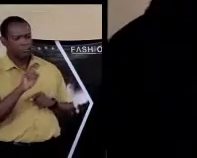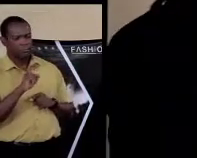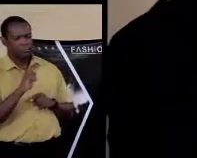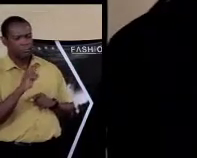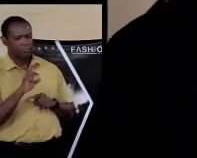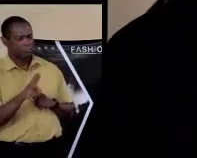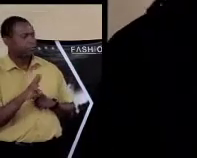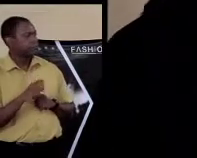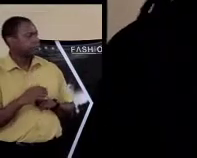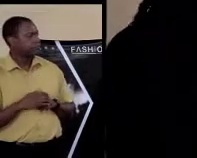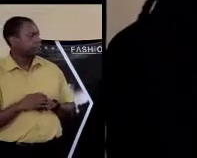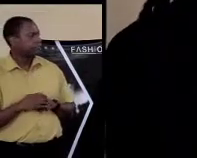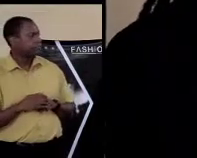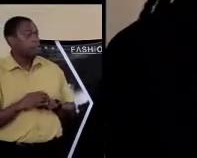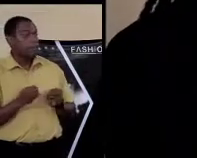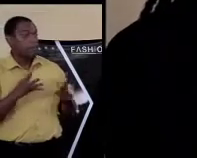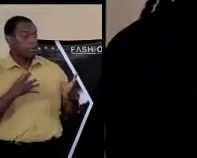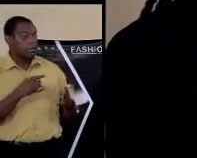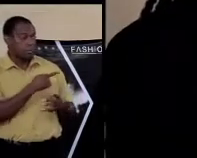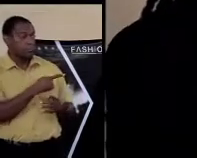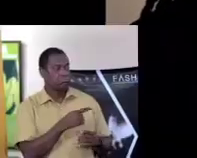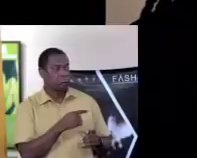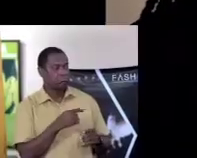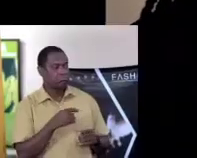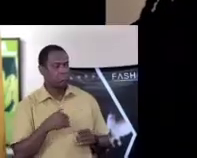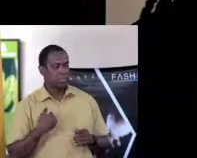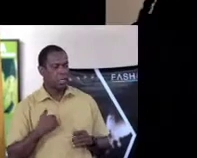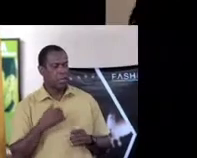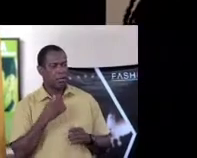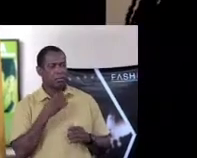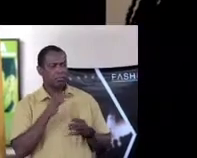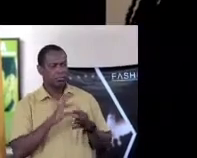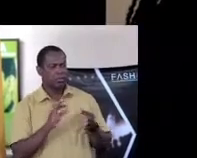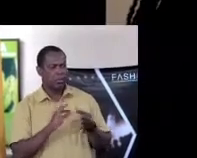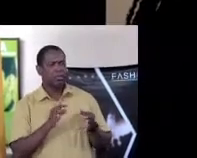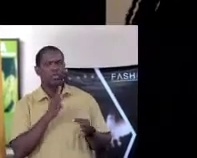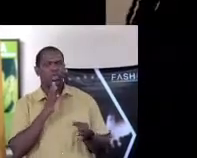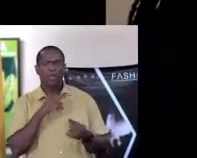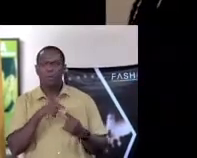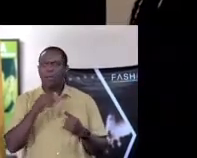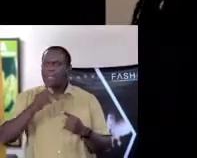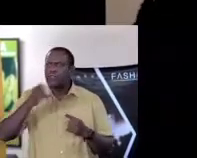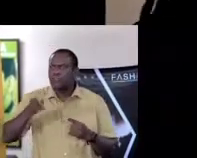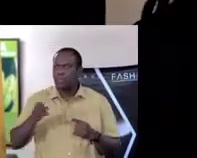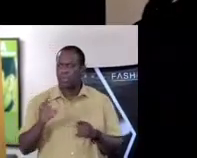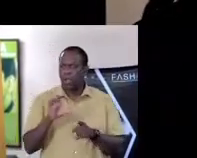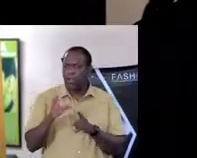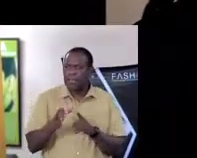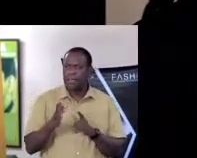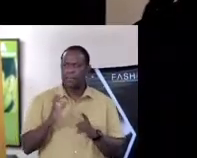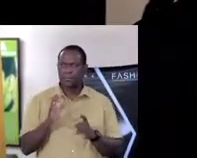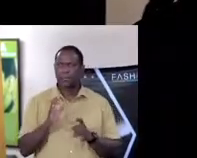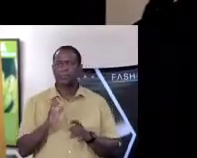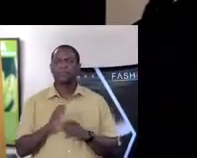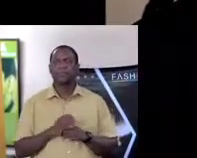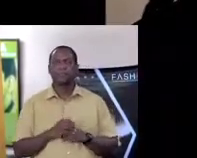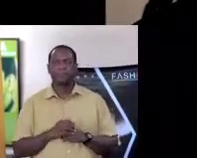of what Richard has said talked about history, talked about context, talked